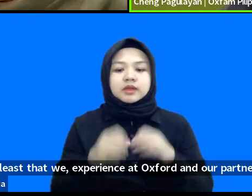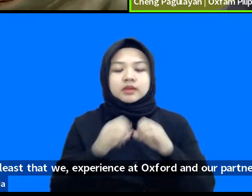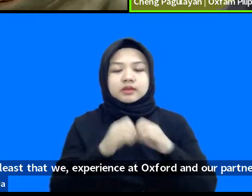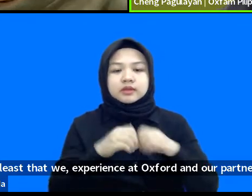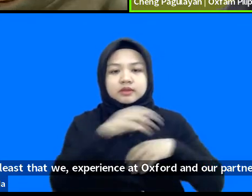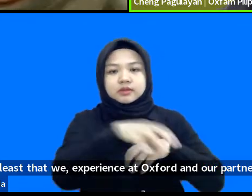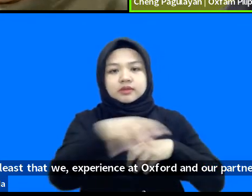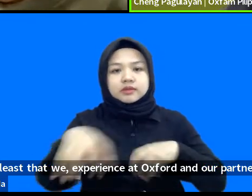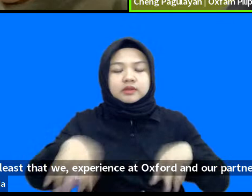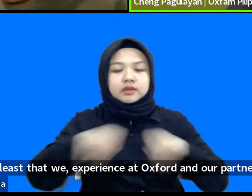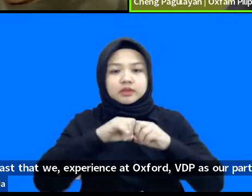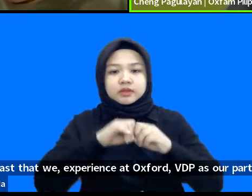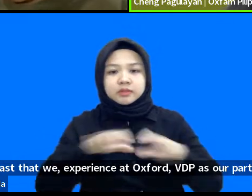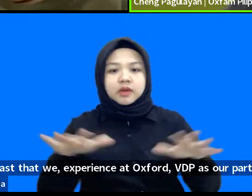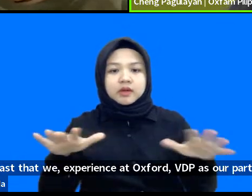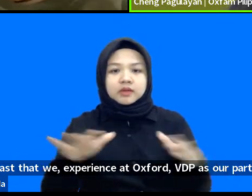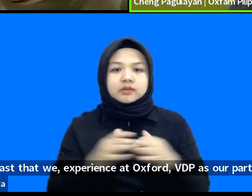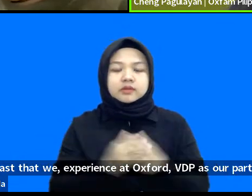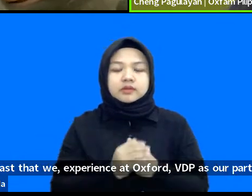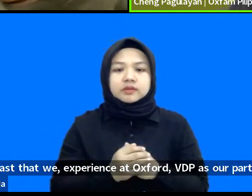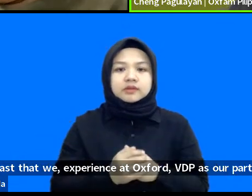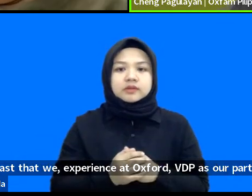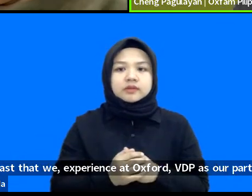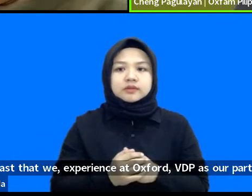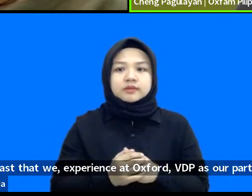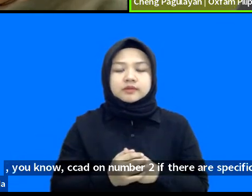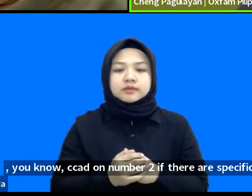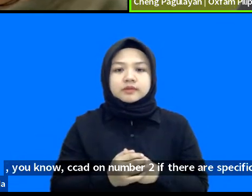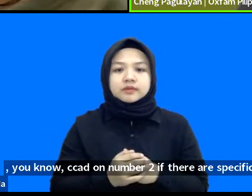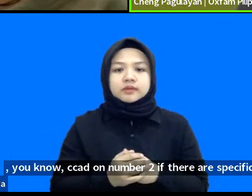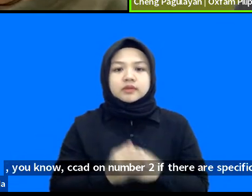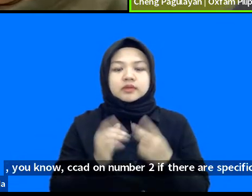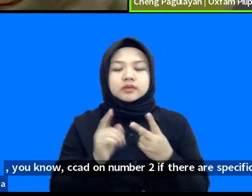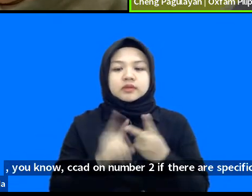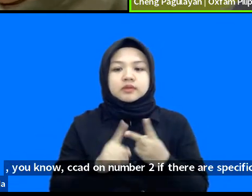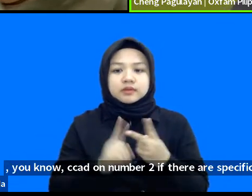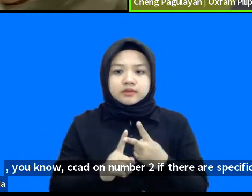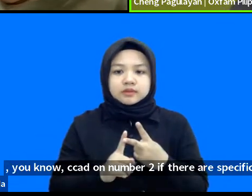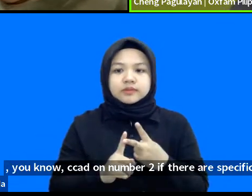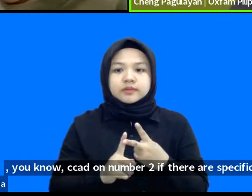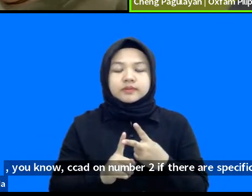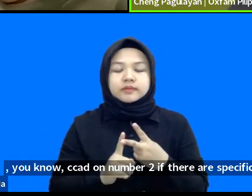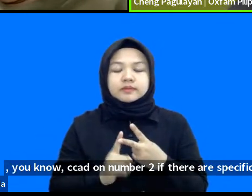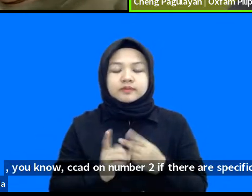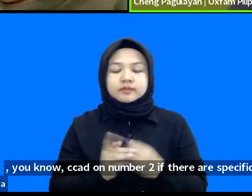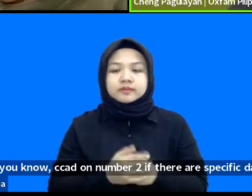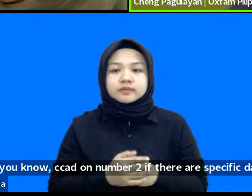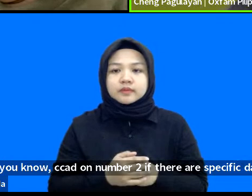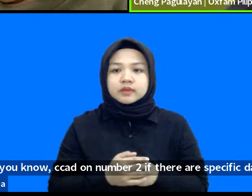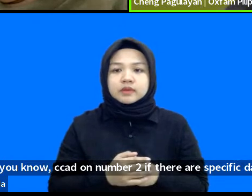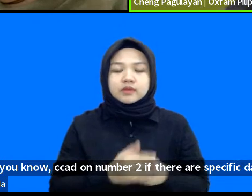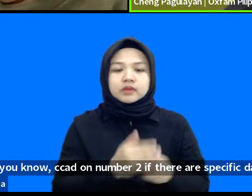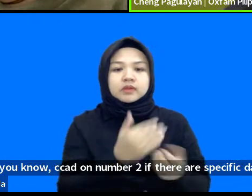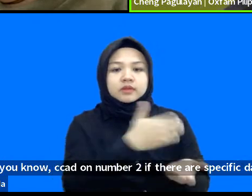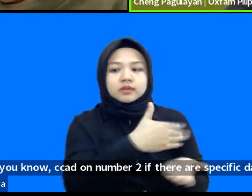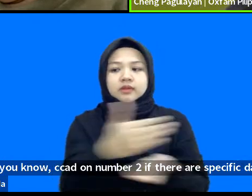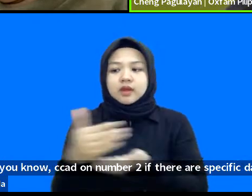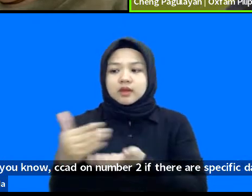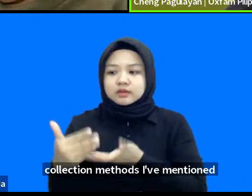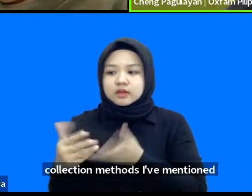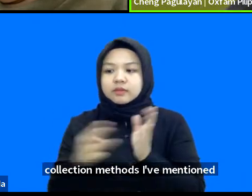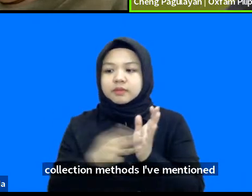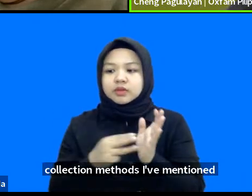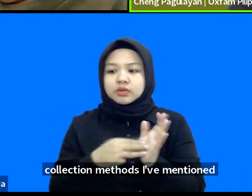CCAT. On number two, if there are specific data collection methods, I've mentioned in passing in